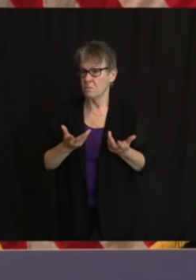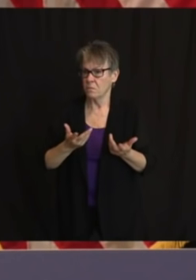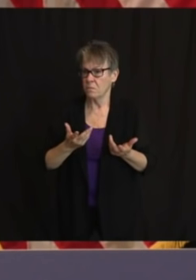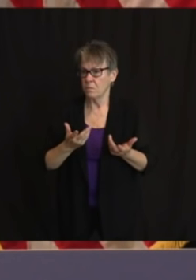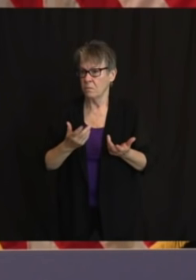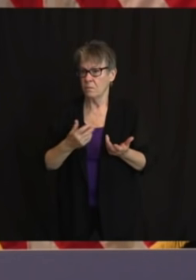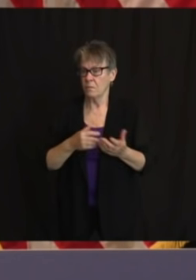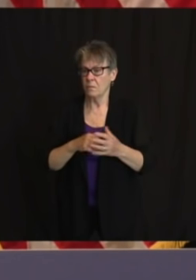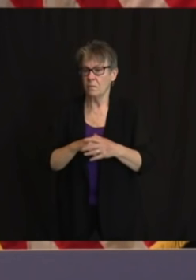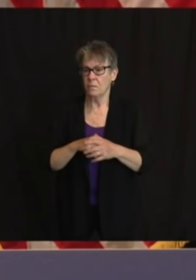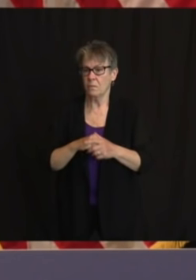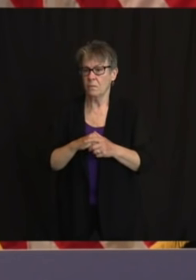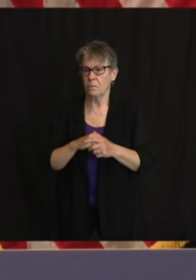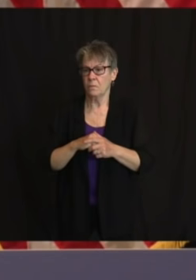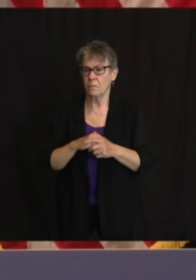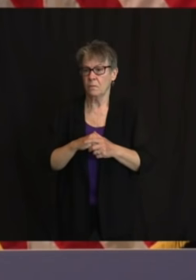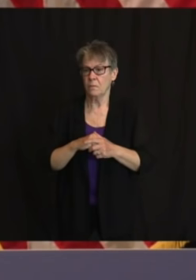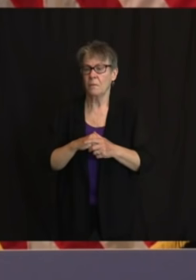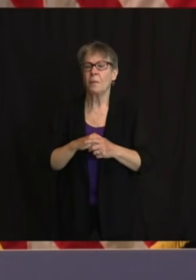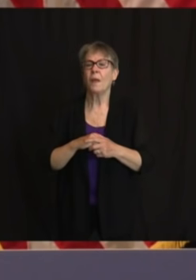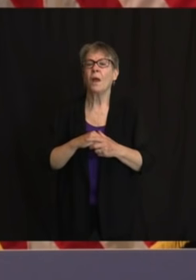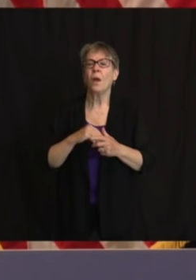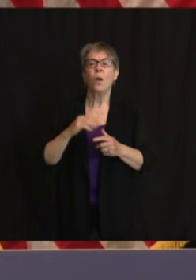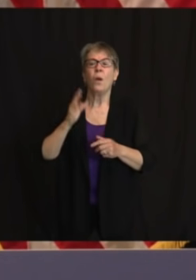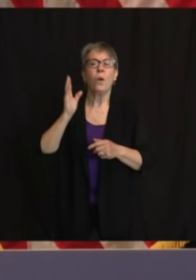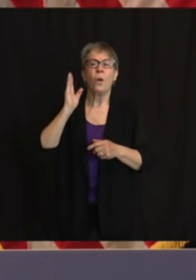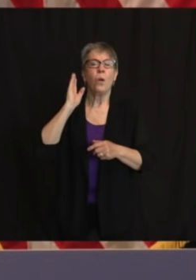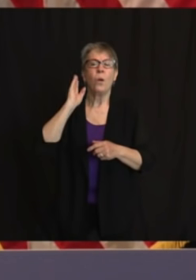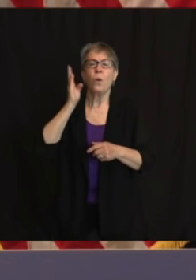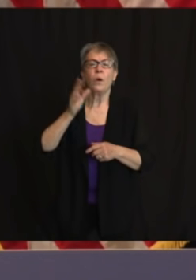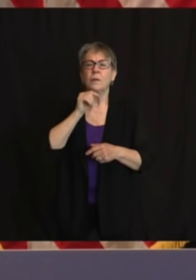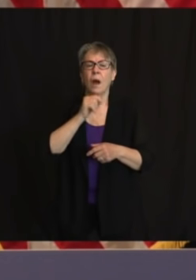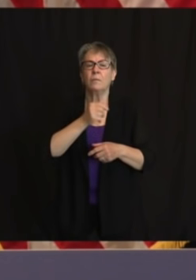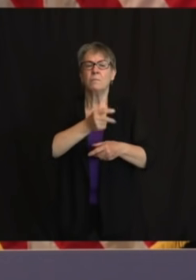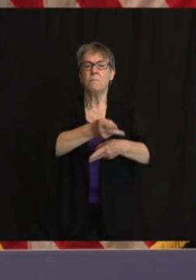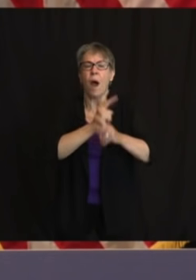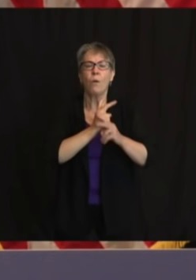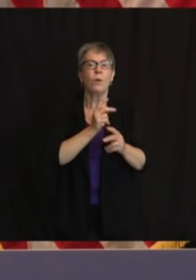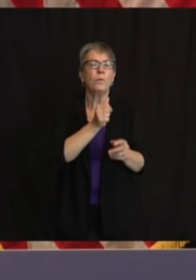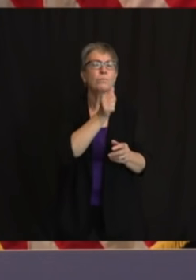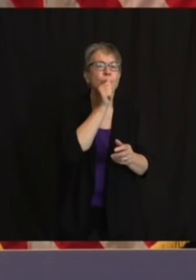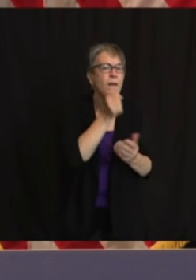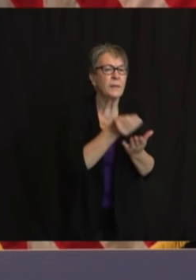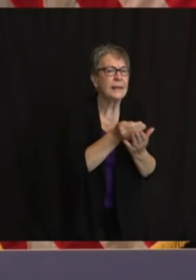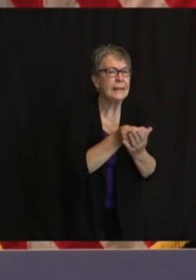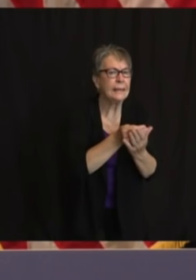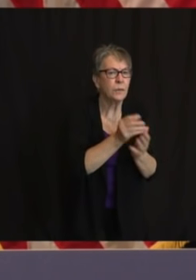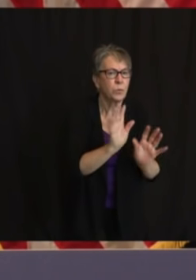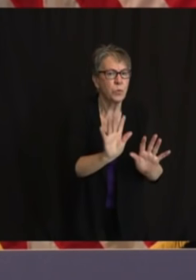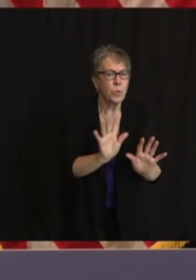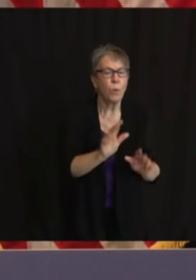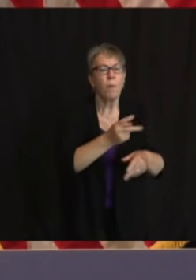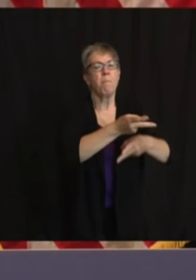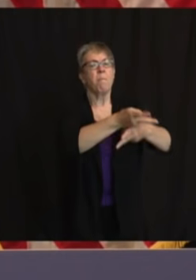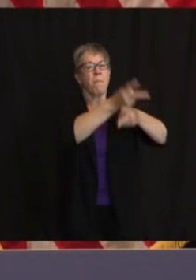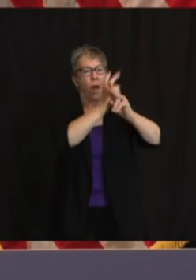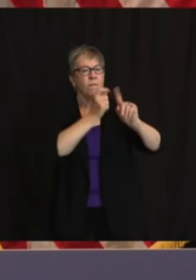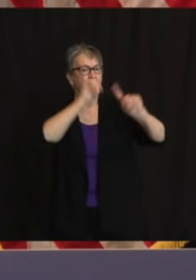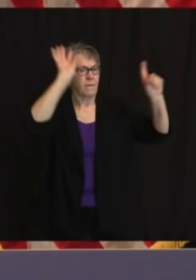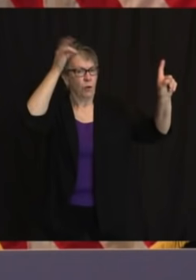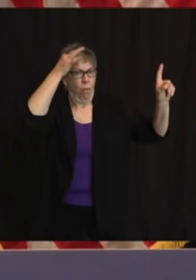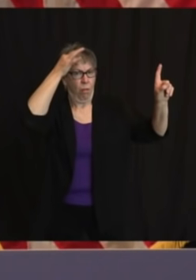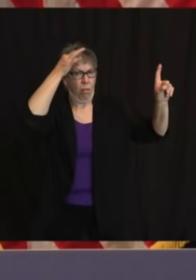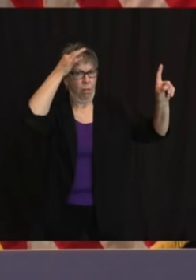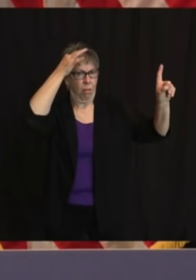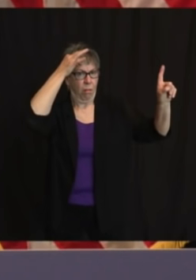bounces one day to the next. Nothing new to report on daycare, to the best of my knowledge, or higher ed. Is that correct, Matt? Daycares will